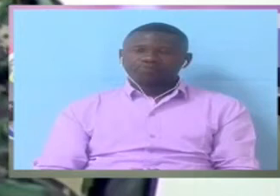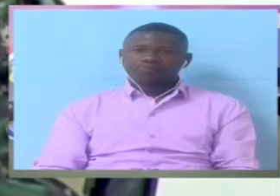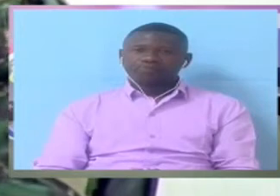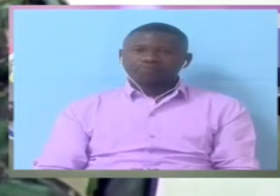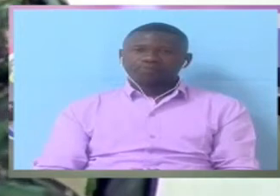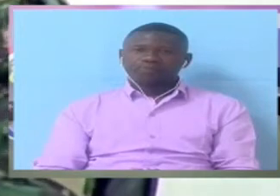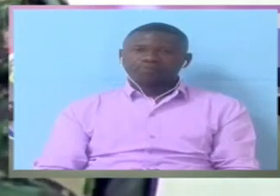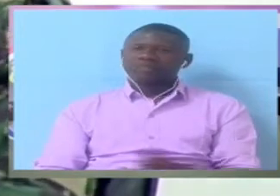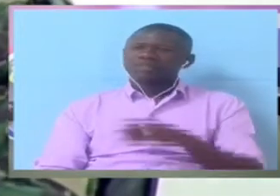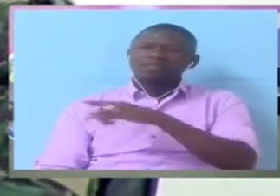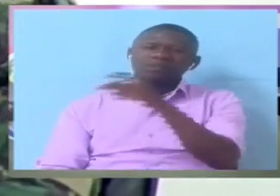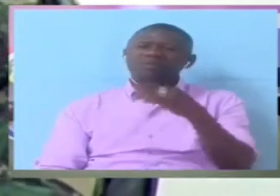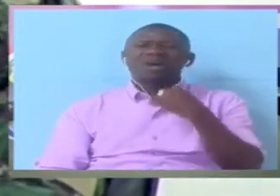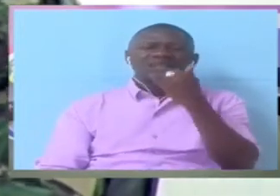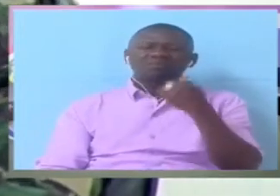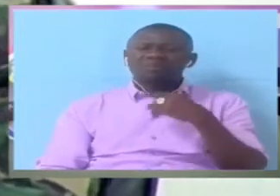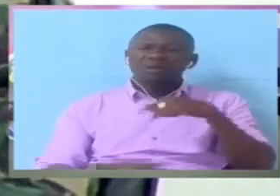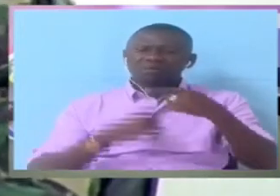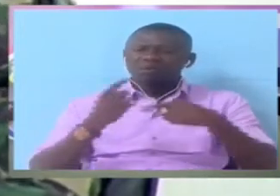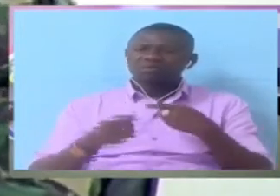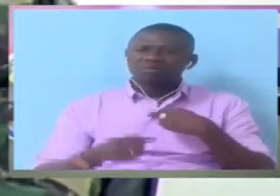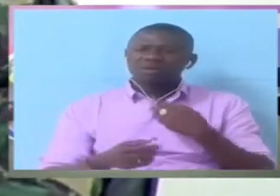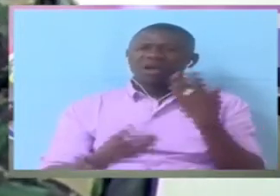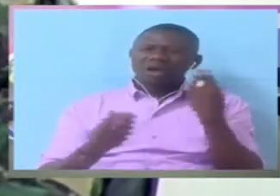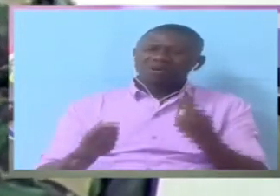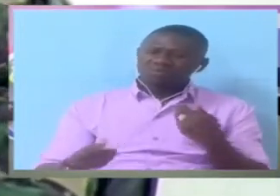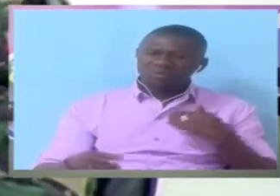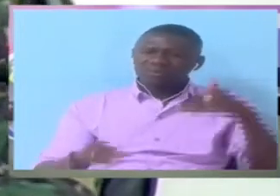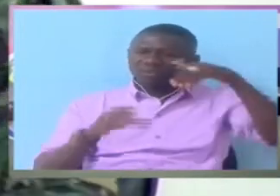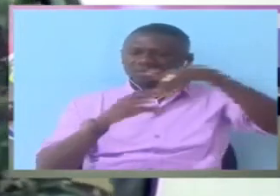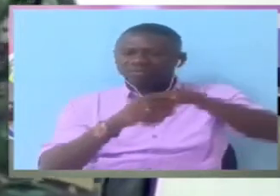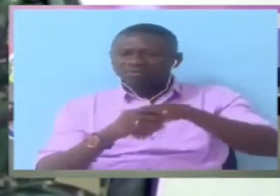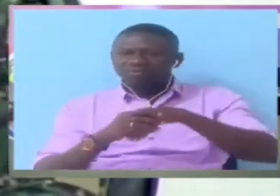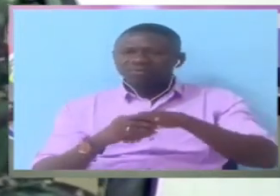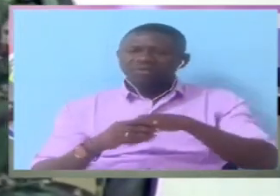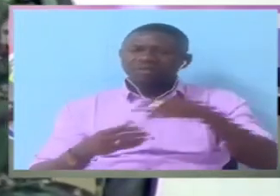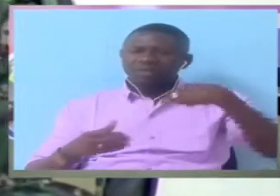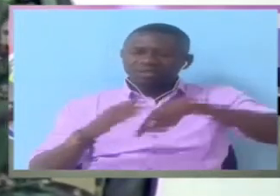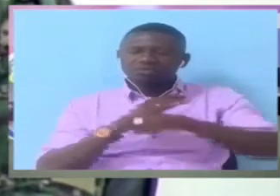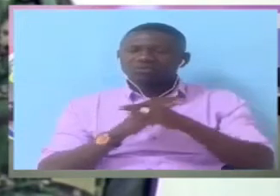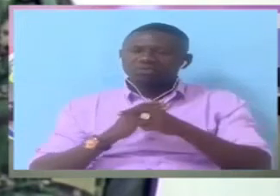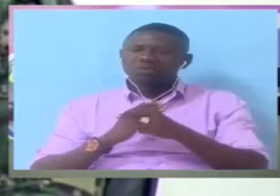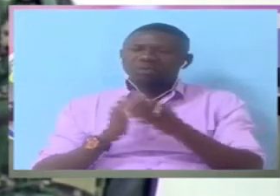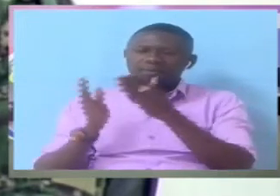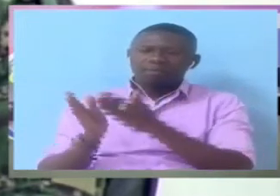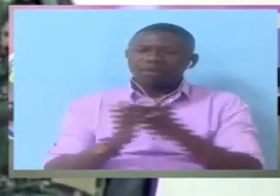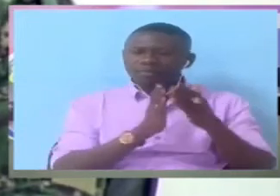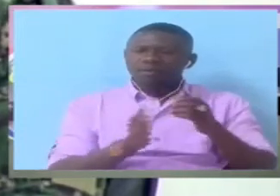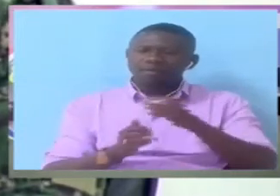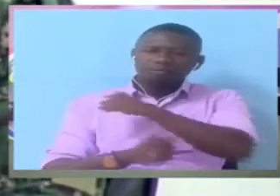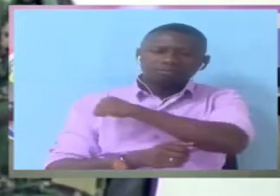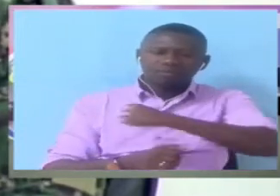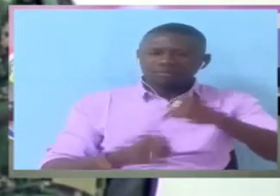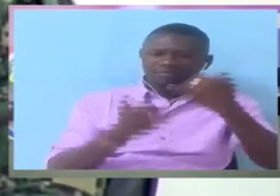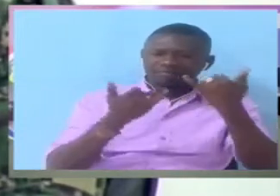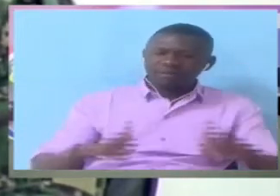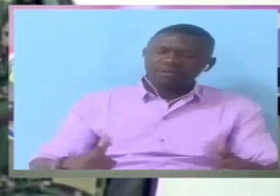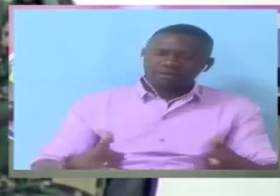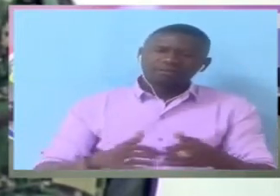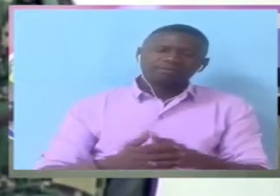they were asking me about my involvement in the coup. Kumasa de kan nyinin ka ndatar no da nyaadi la nyin coup de da bayri ngoto.